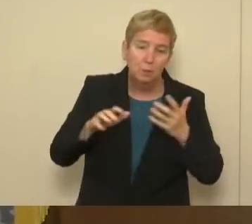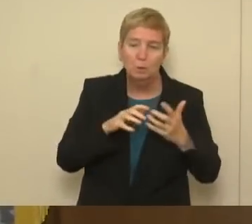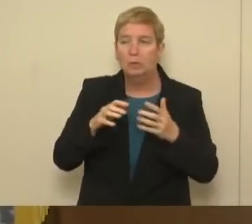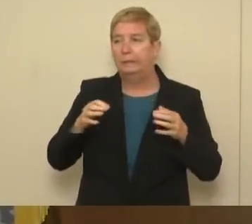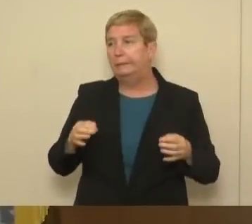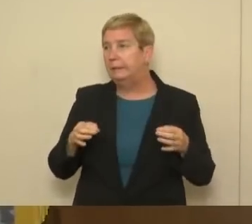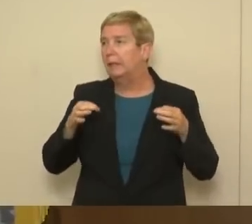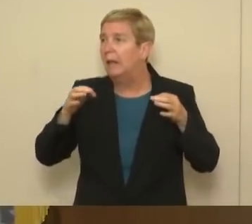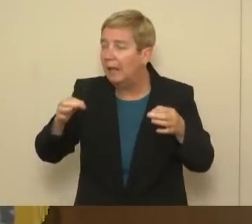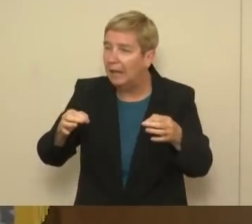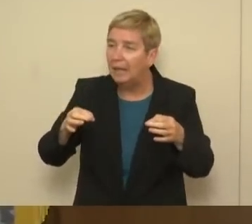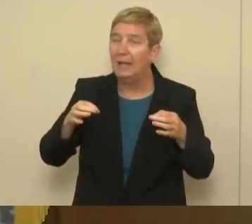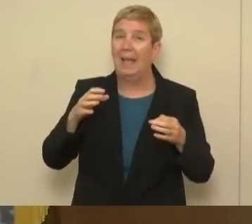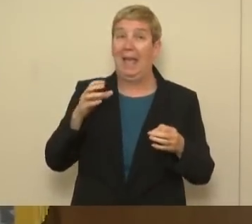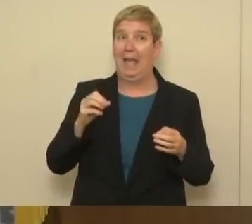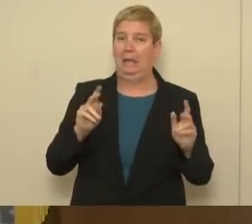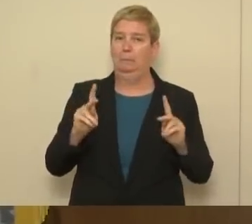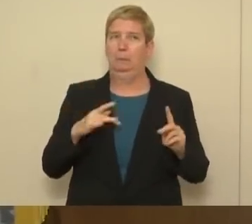and credibility issues.